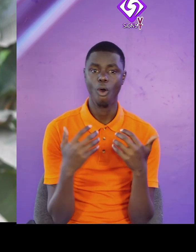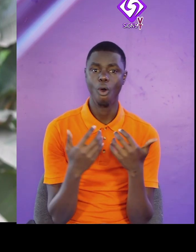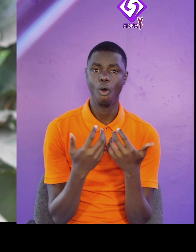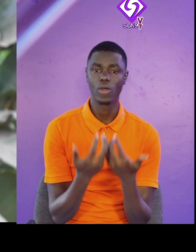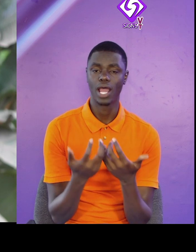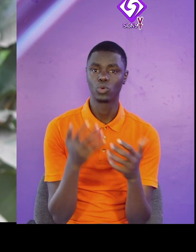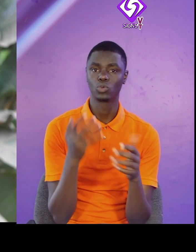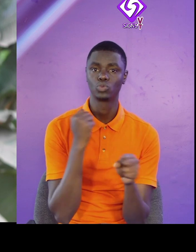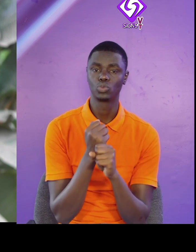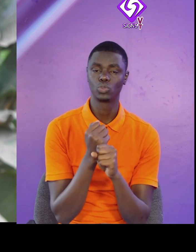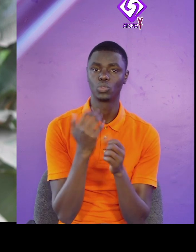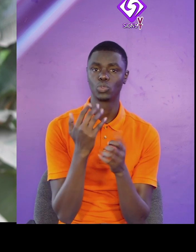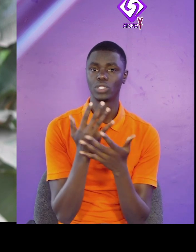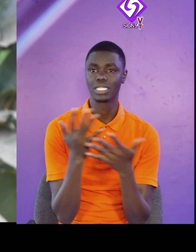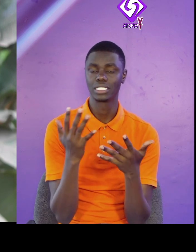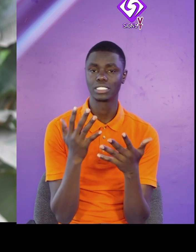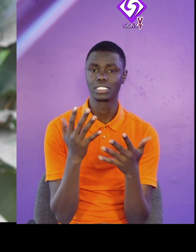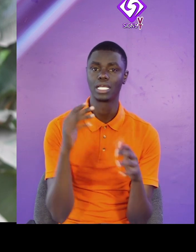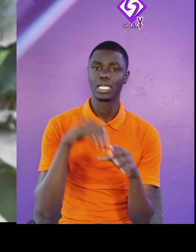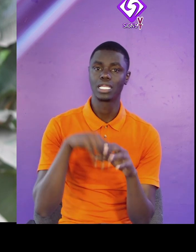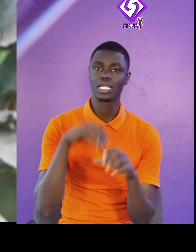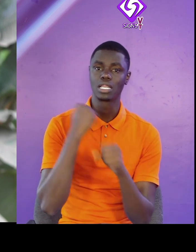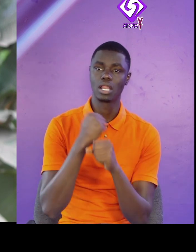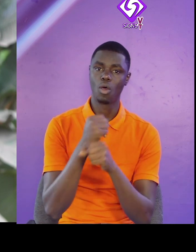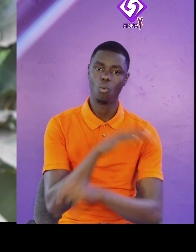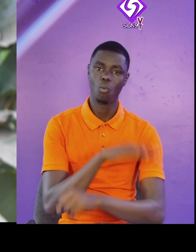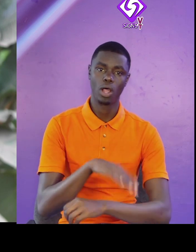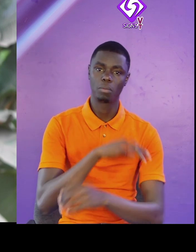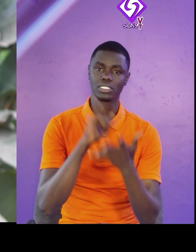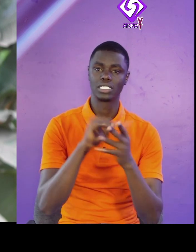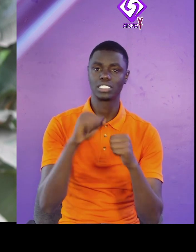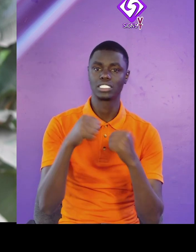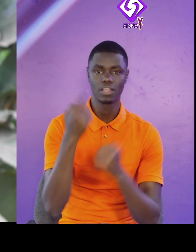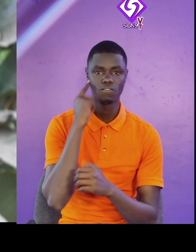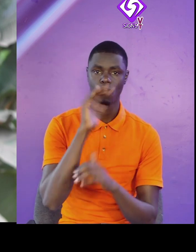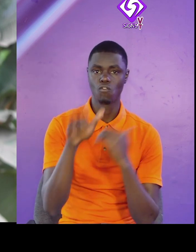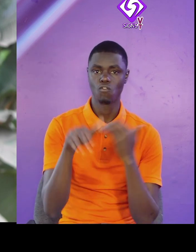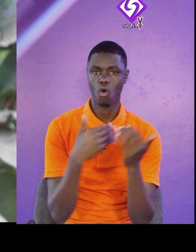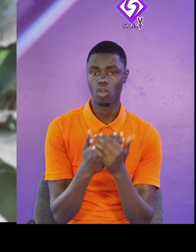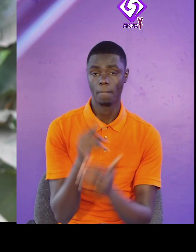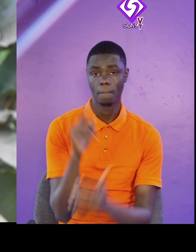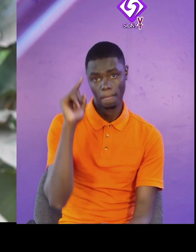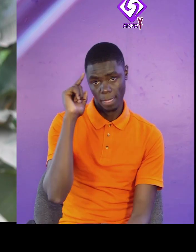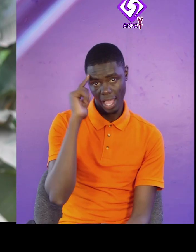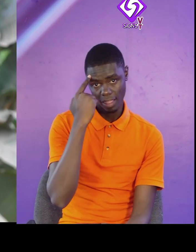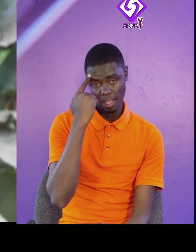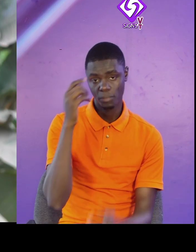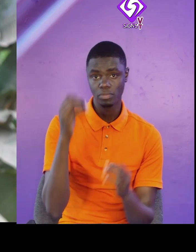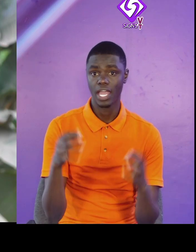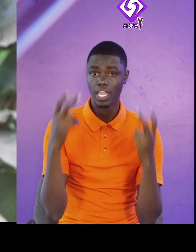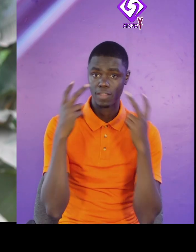workplace that is safe for all. And I think if you look at